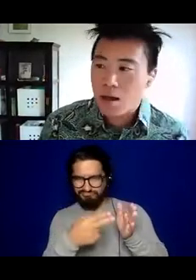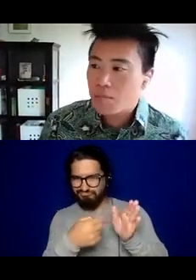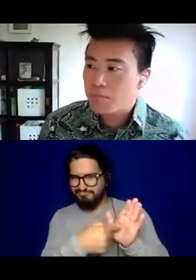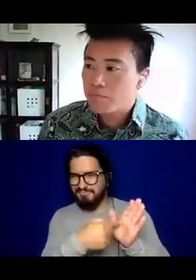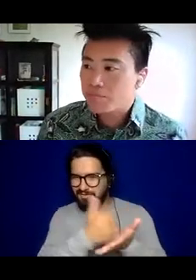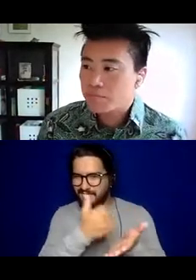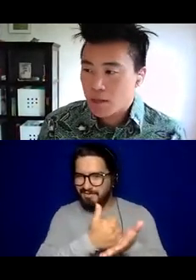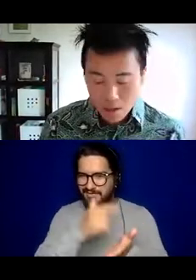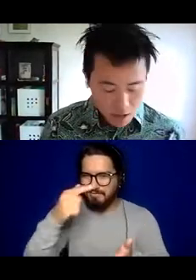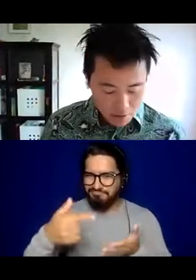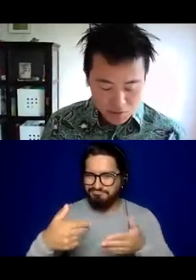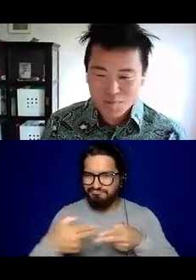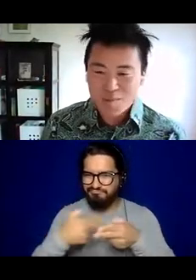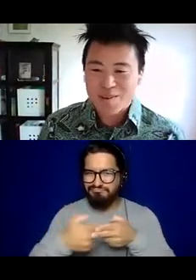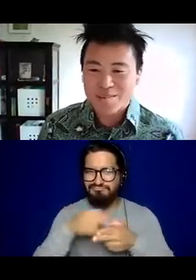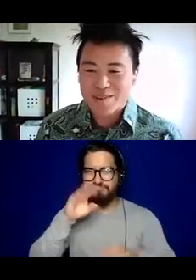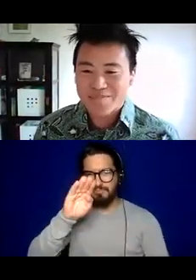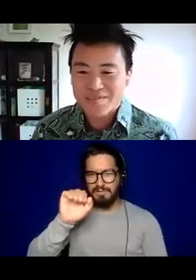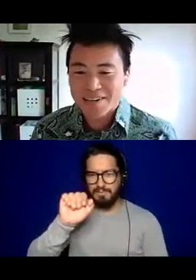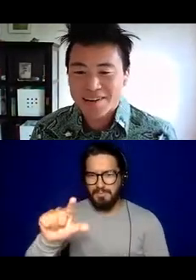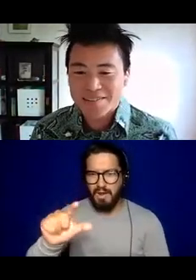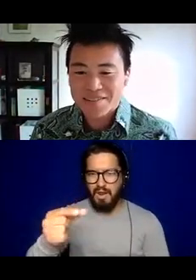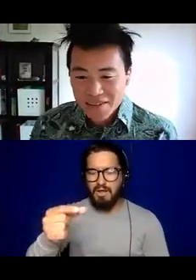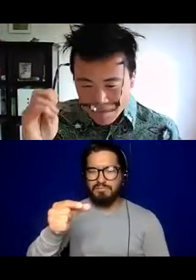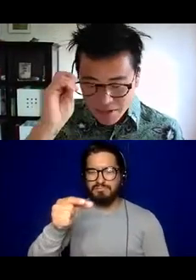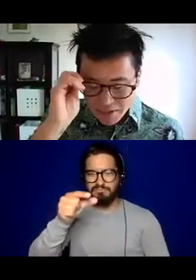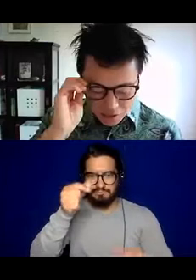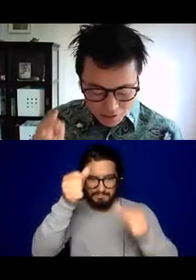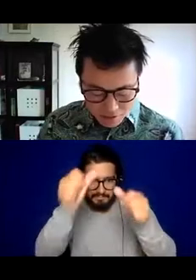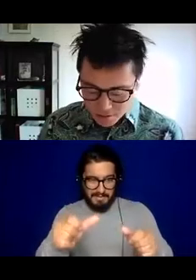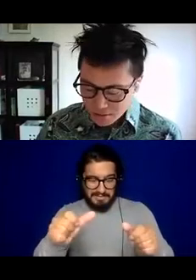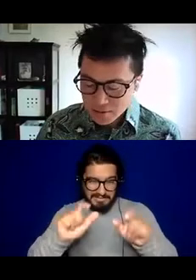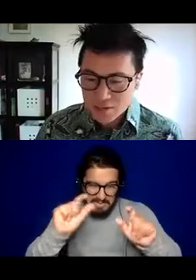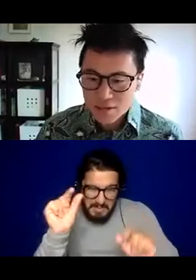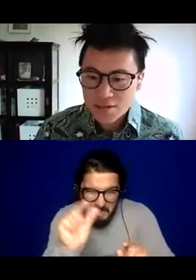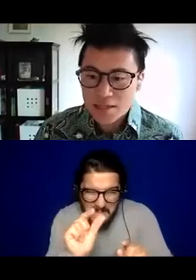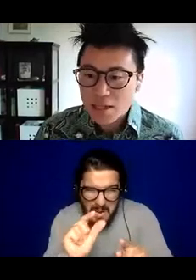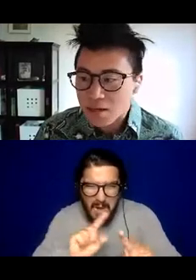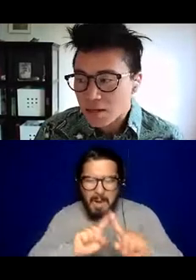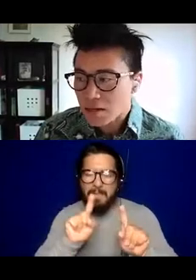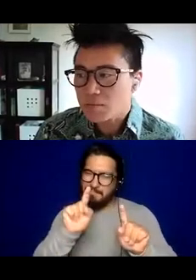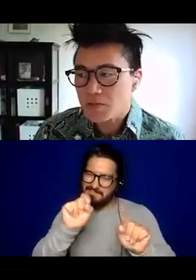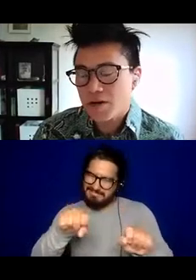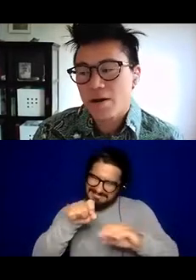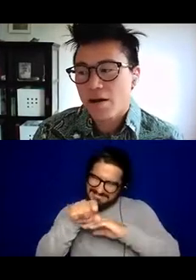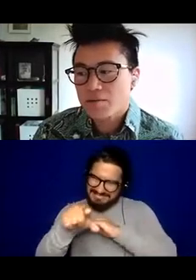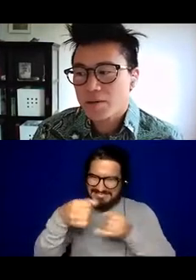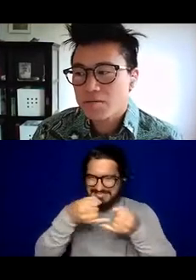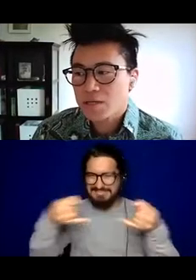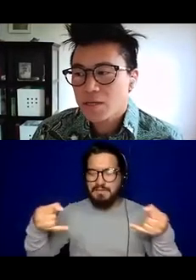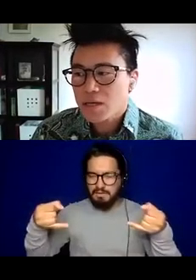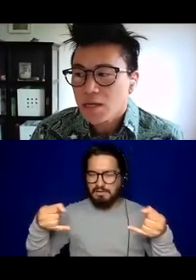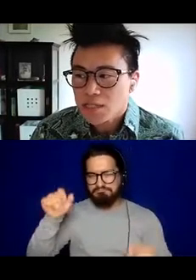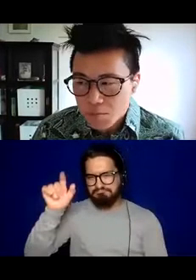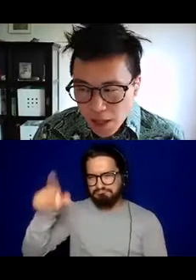blog. It's too small to read. We don't have to read it on the screen, but here is a link and we'll share it